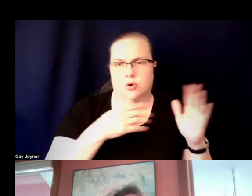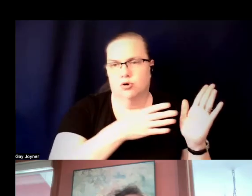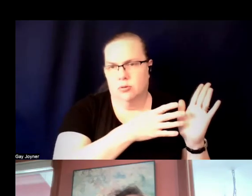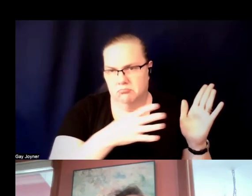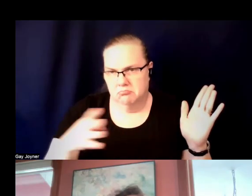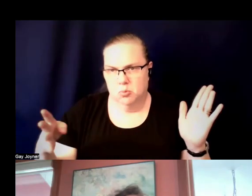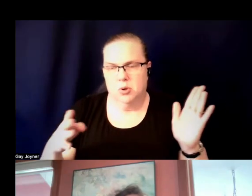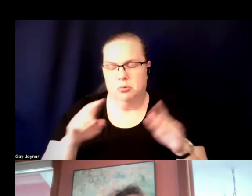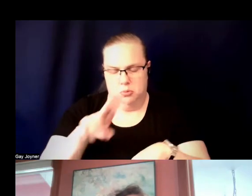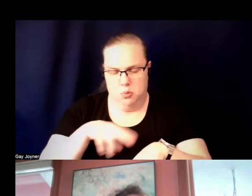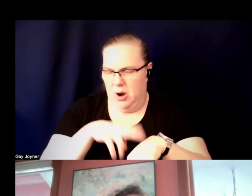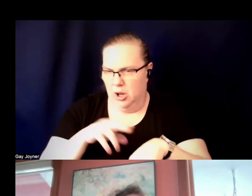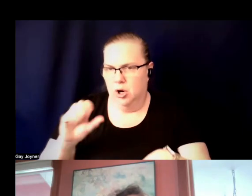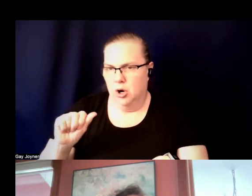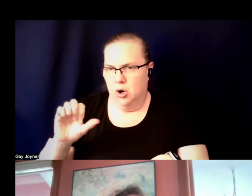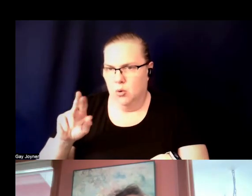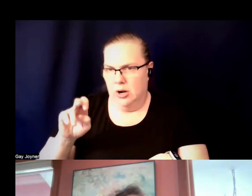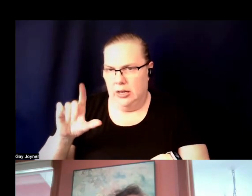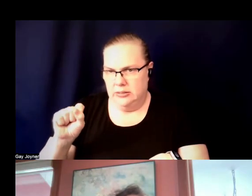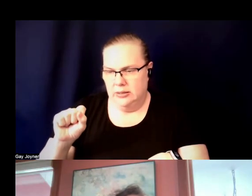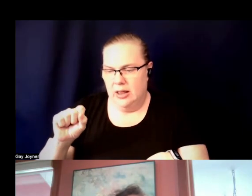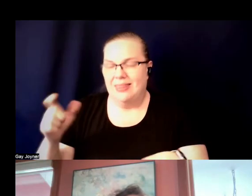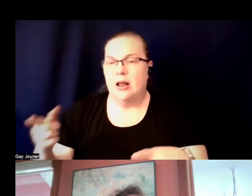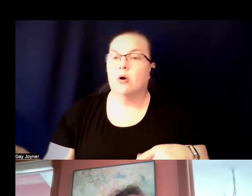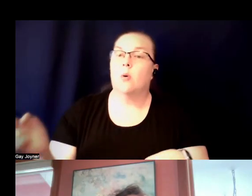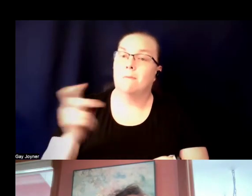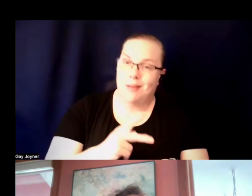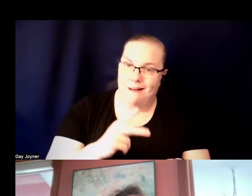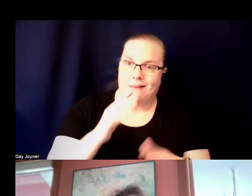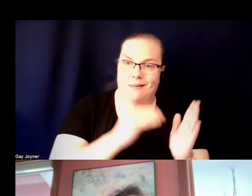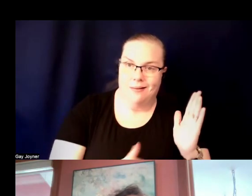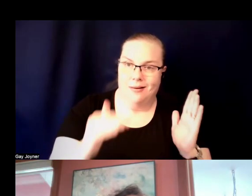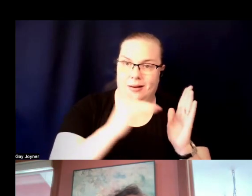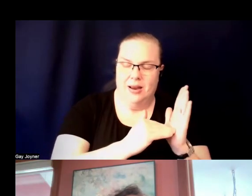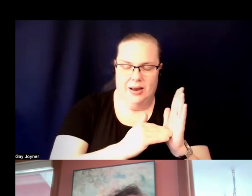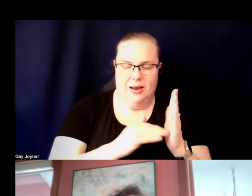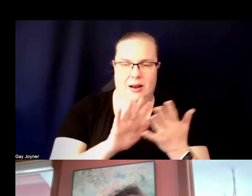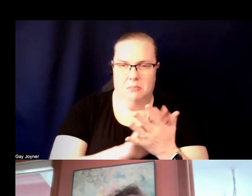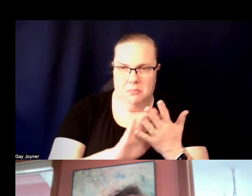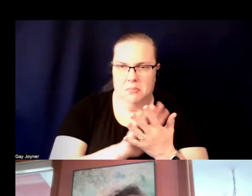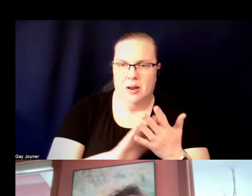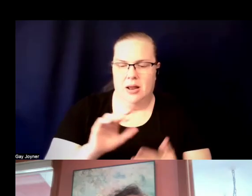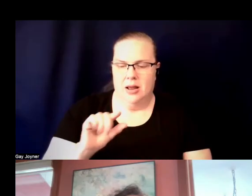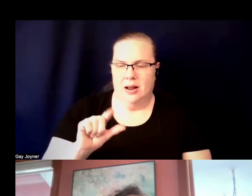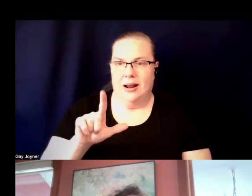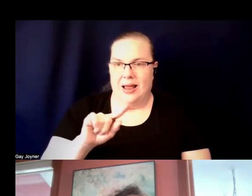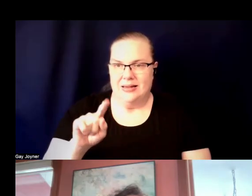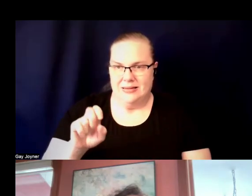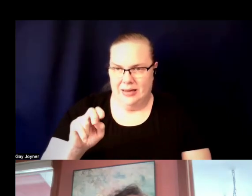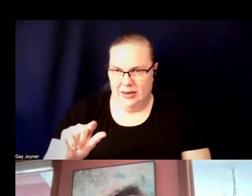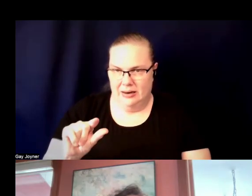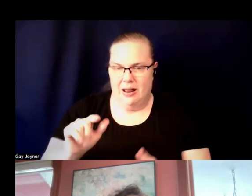regular acrylics, and then I will go over and do glazing and do blending with the open. The opens are a little